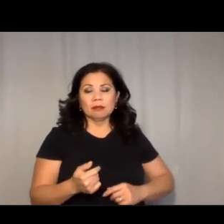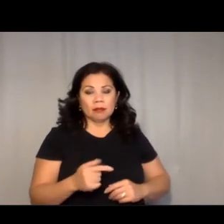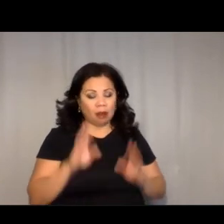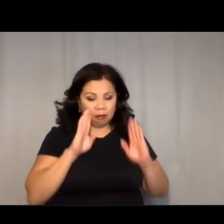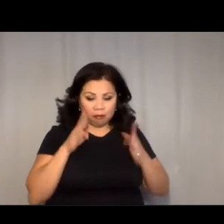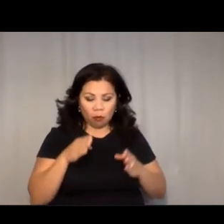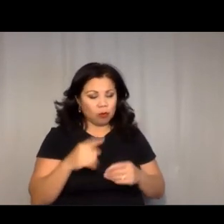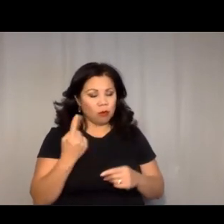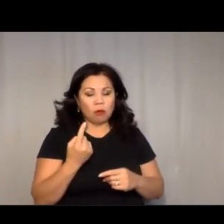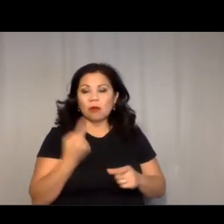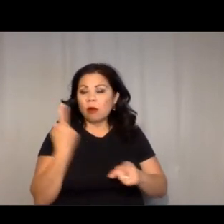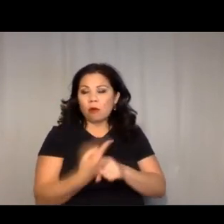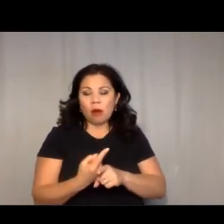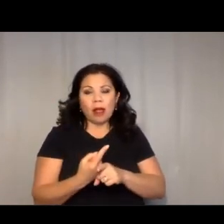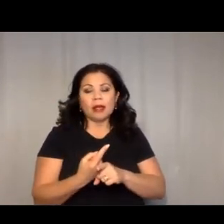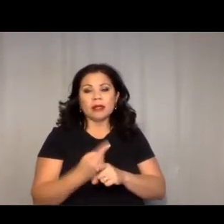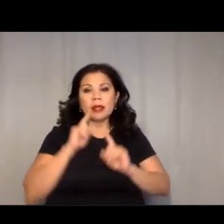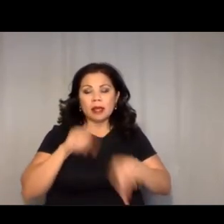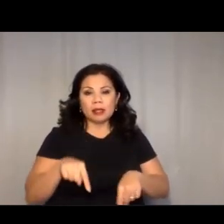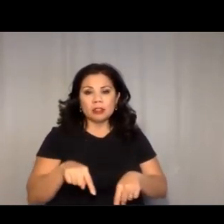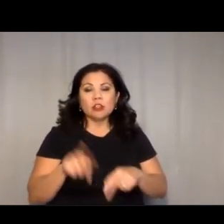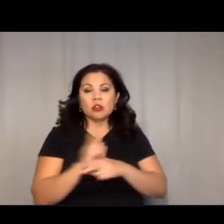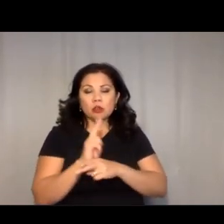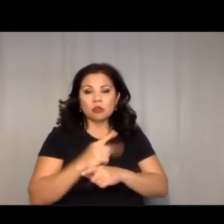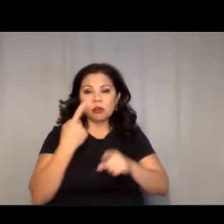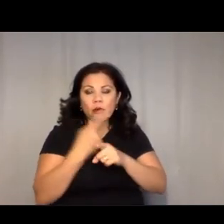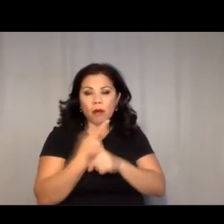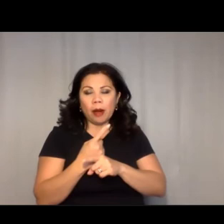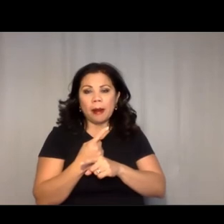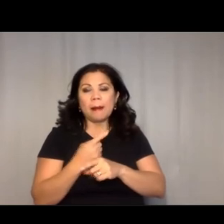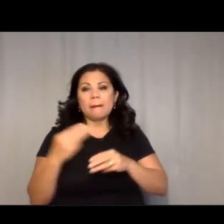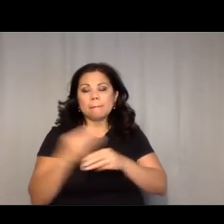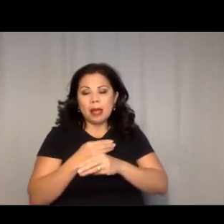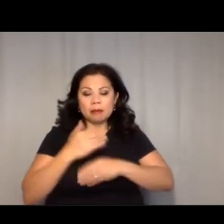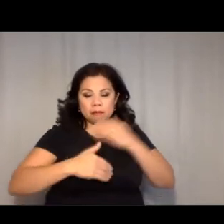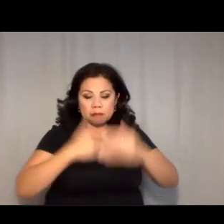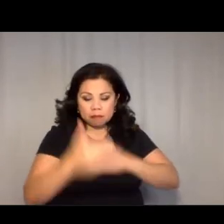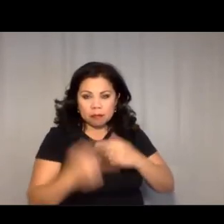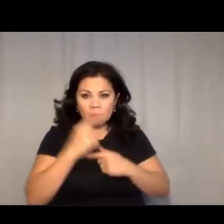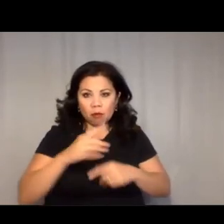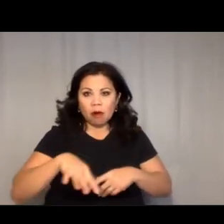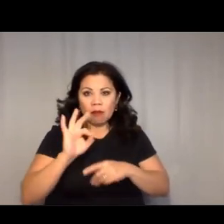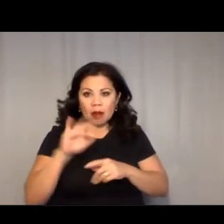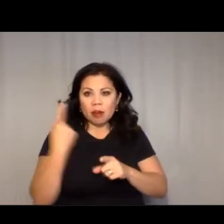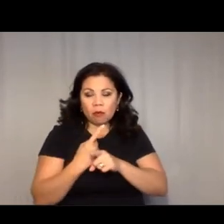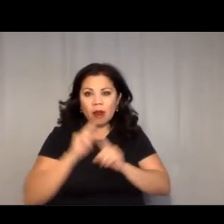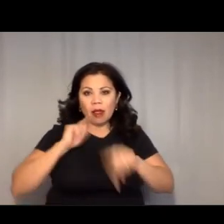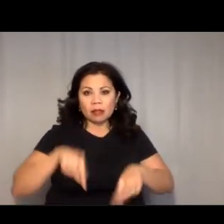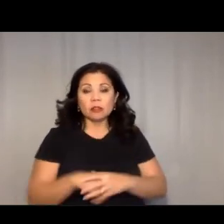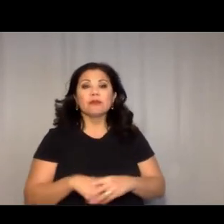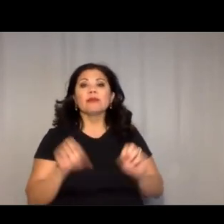by doing correct math work to get to it. All right, so let's see if we can remember